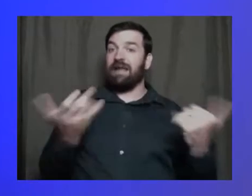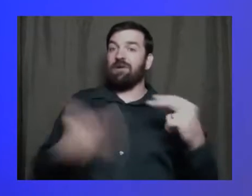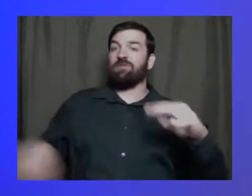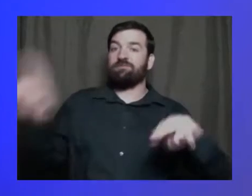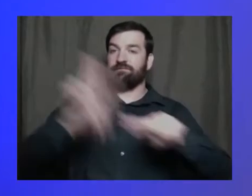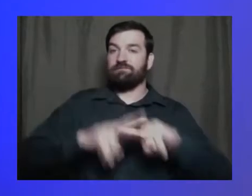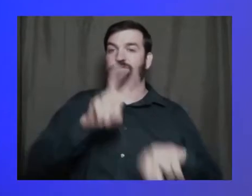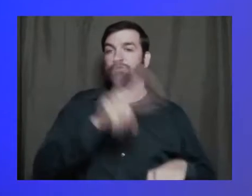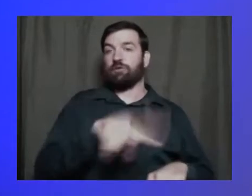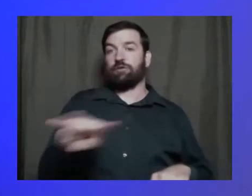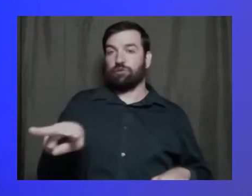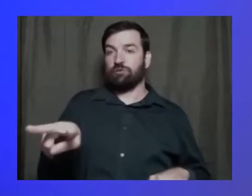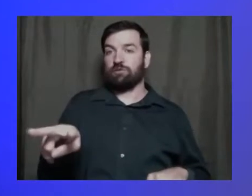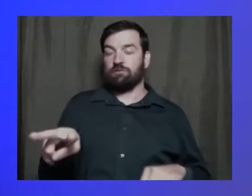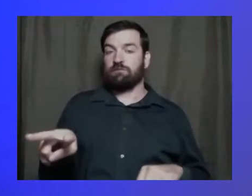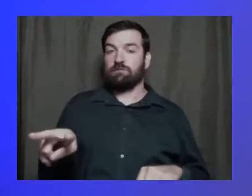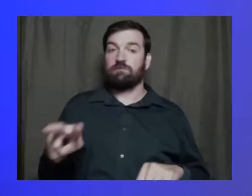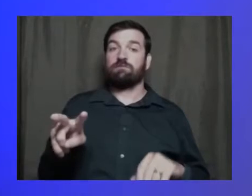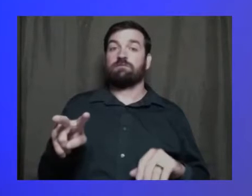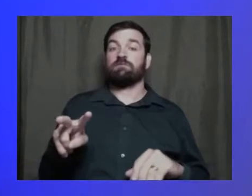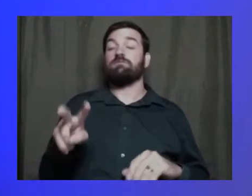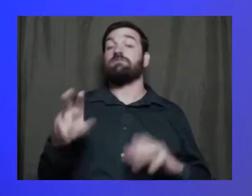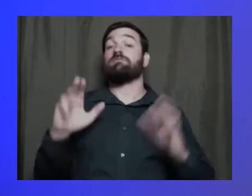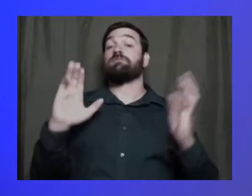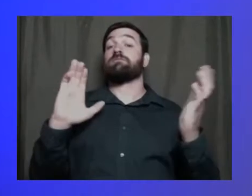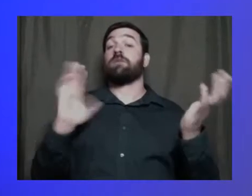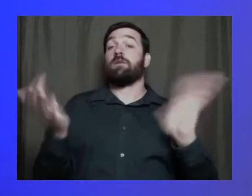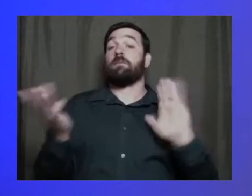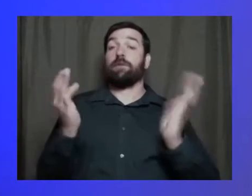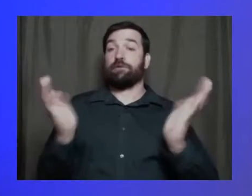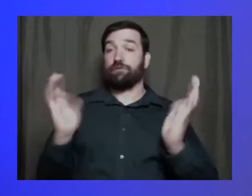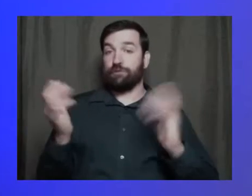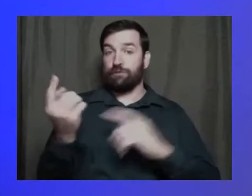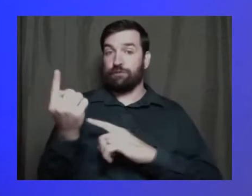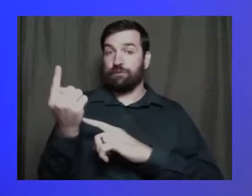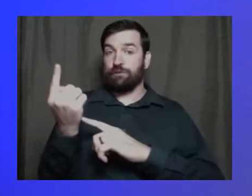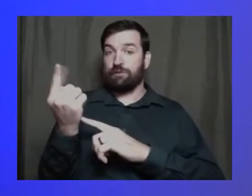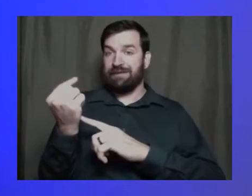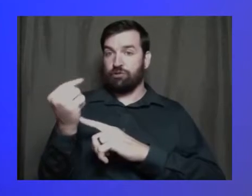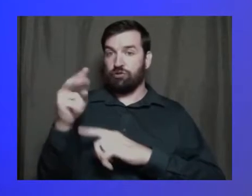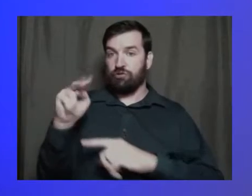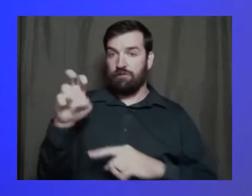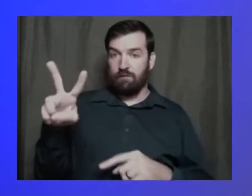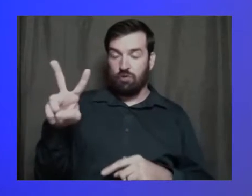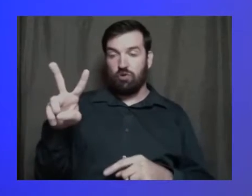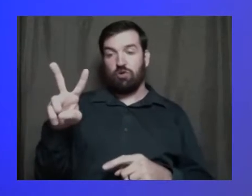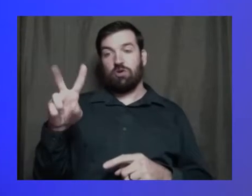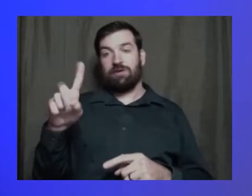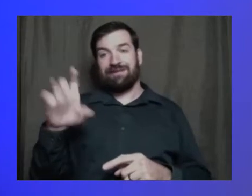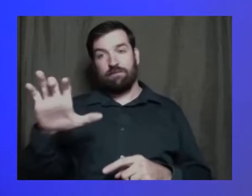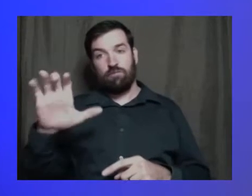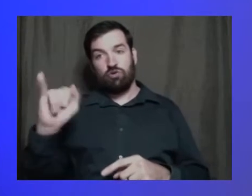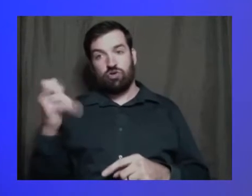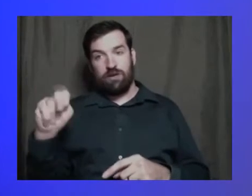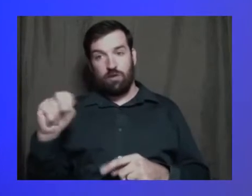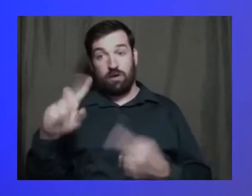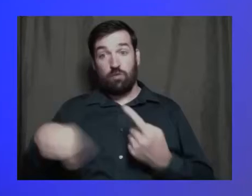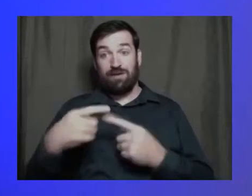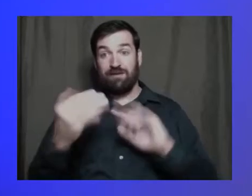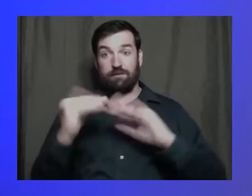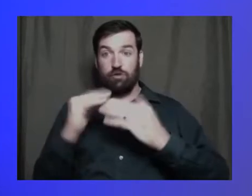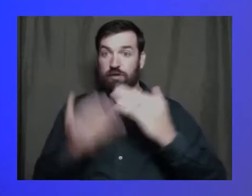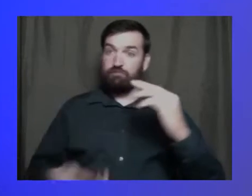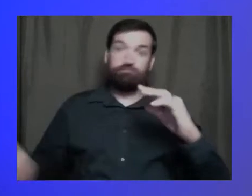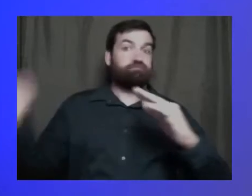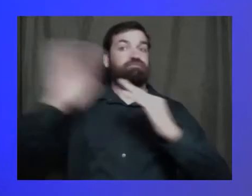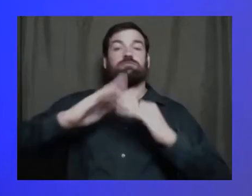at about twice as high compared with where we were during November, December, January when the community was at its peak, and we have 7 in the